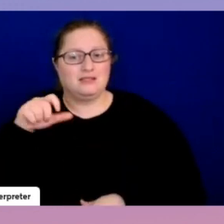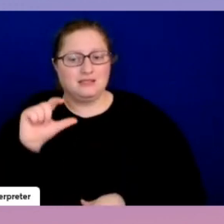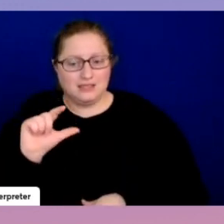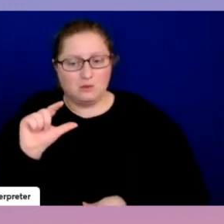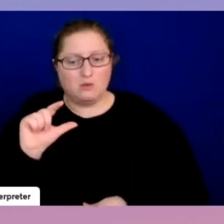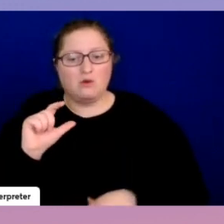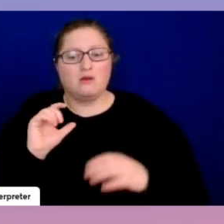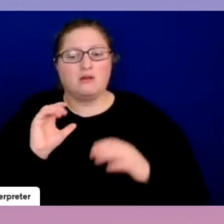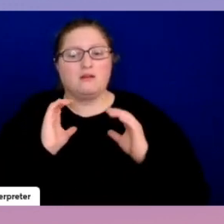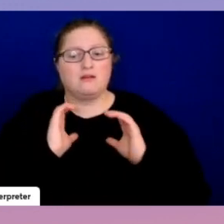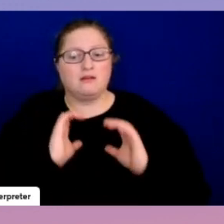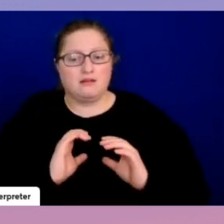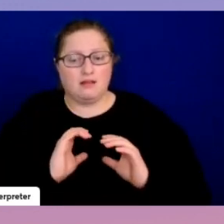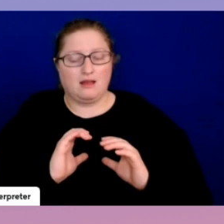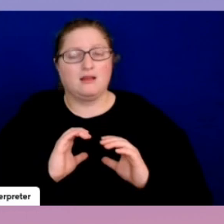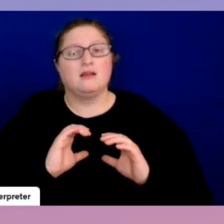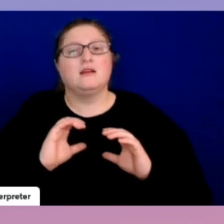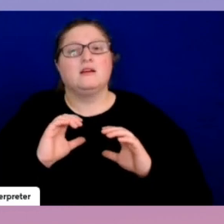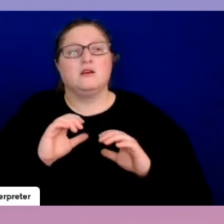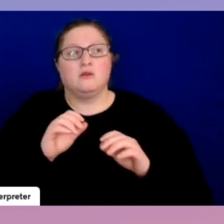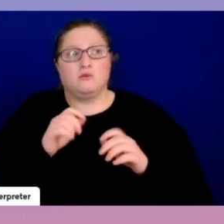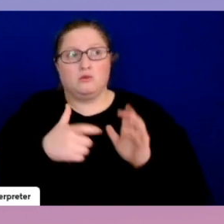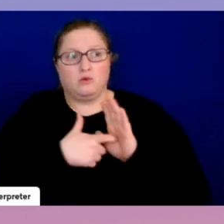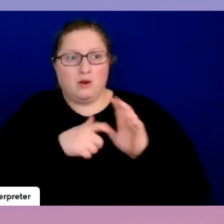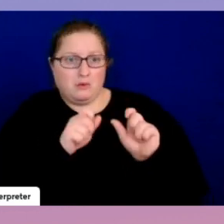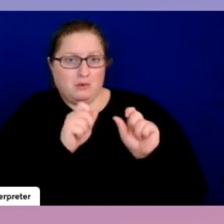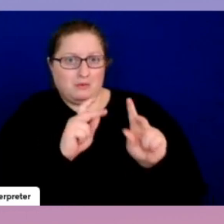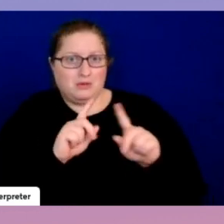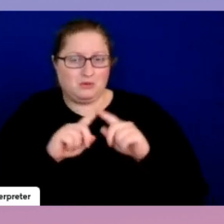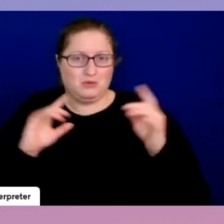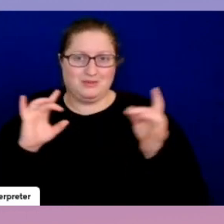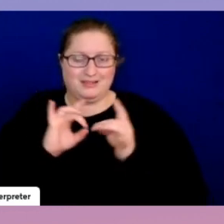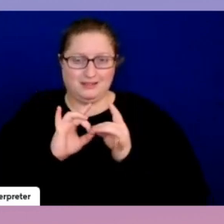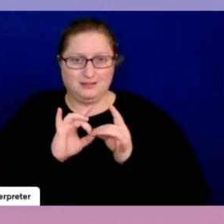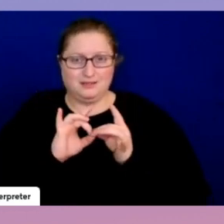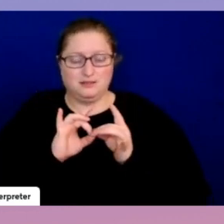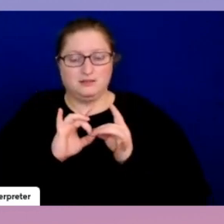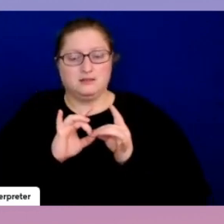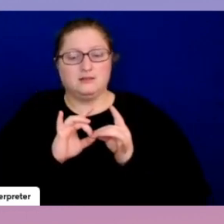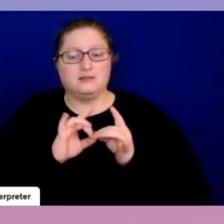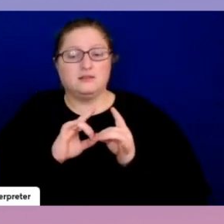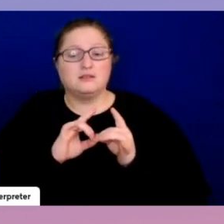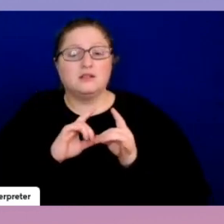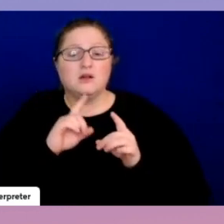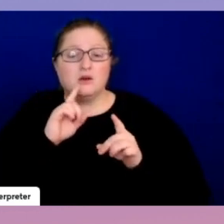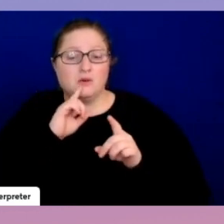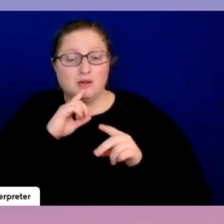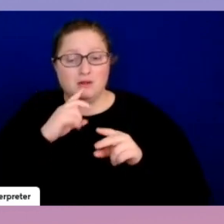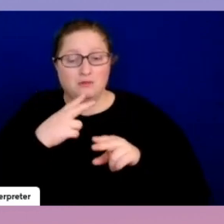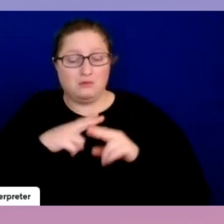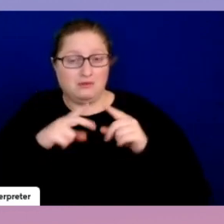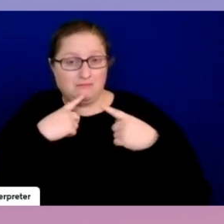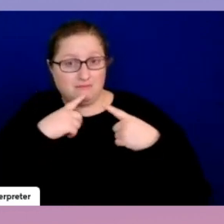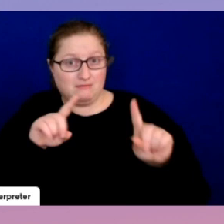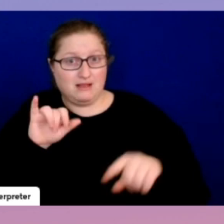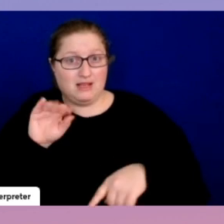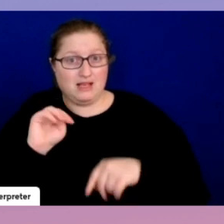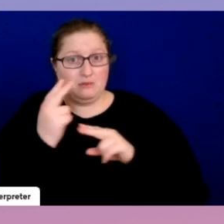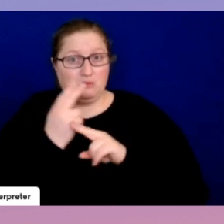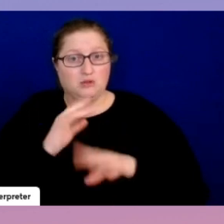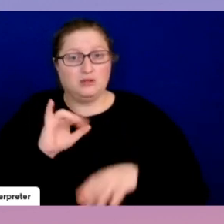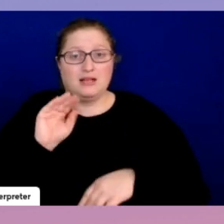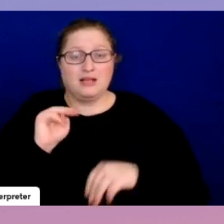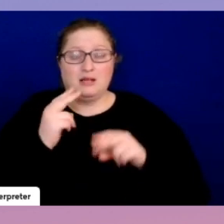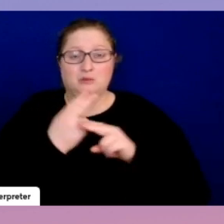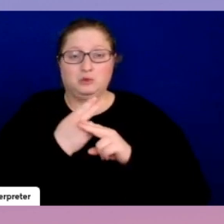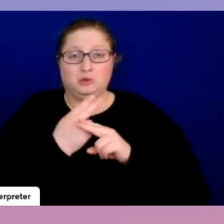which includes the permissions required for connecting. A quick disclaimer about IAM users. An IAM user by default